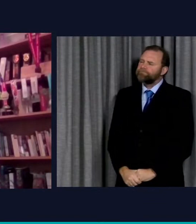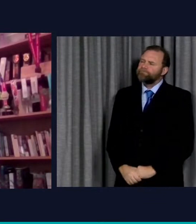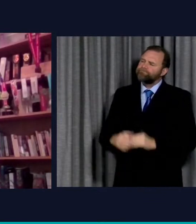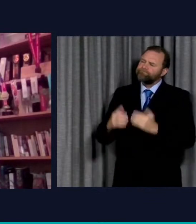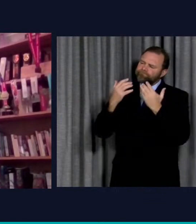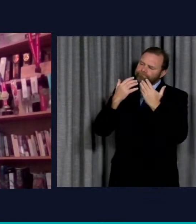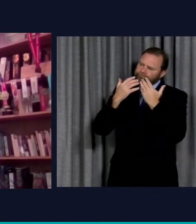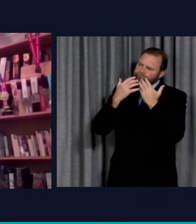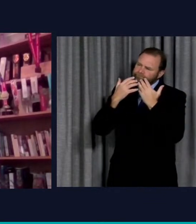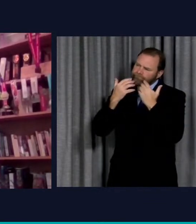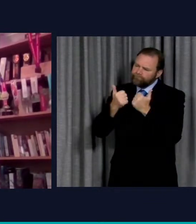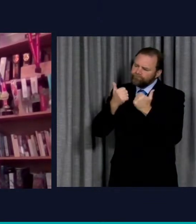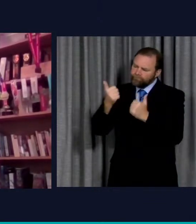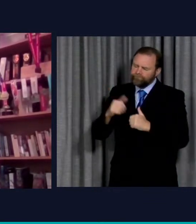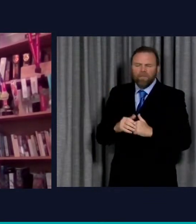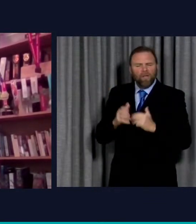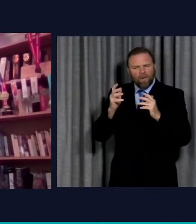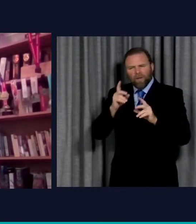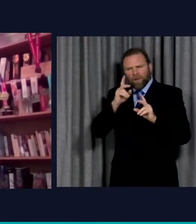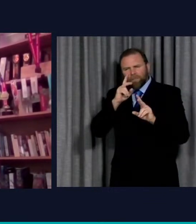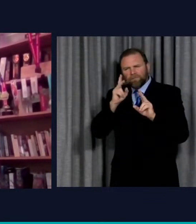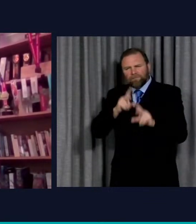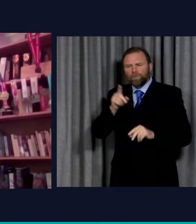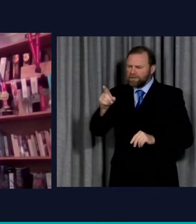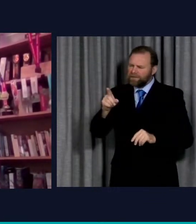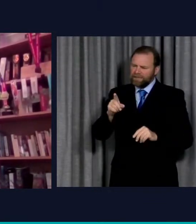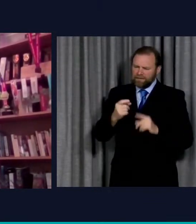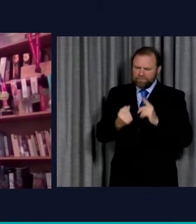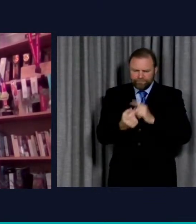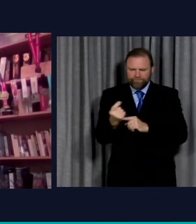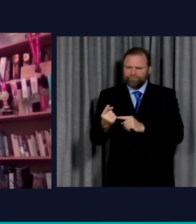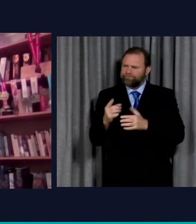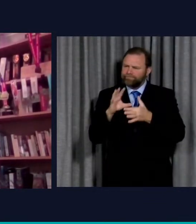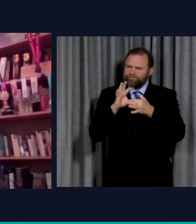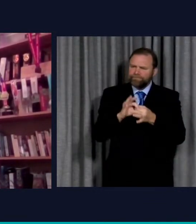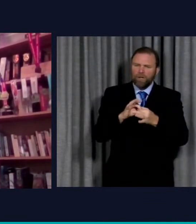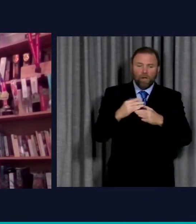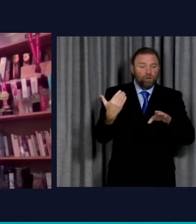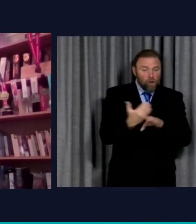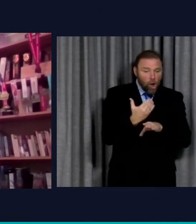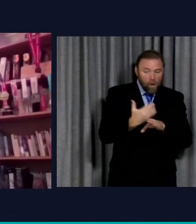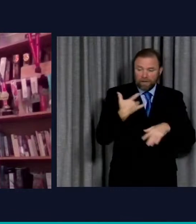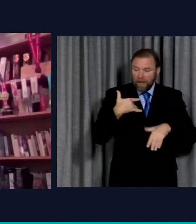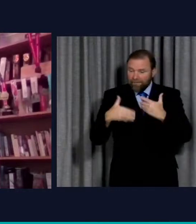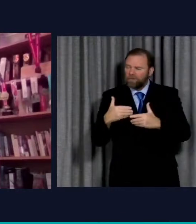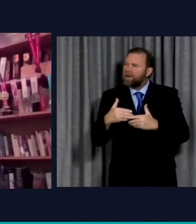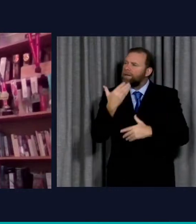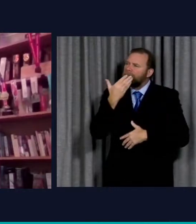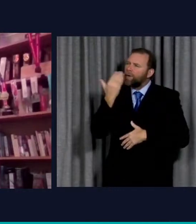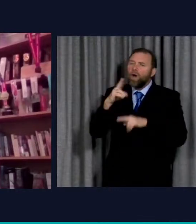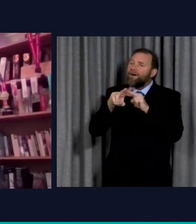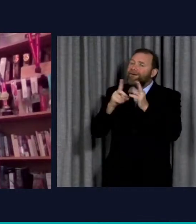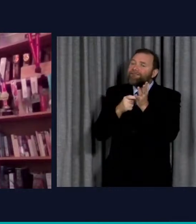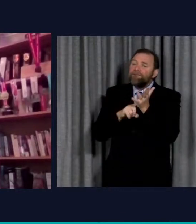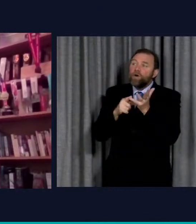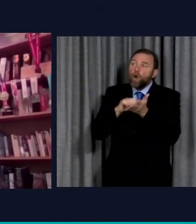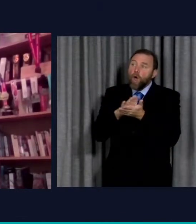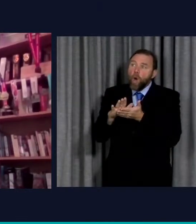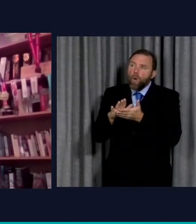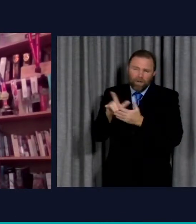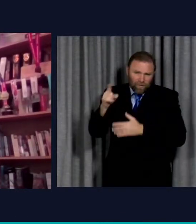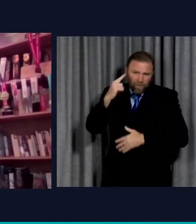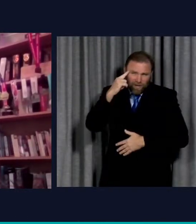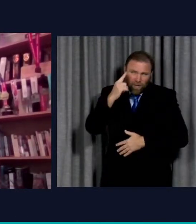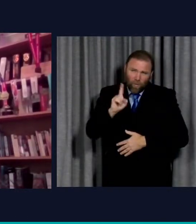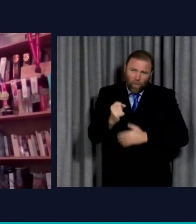implications today's announcement will have for jobs and livelihoods. Given that there's no furlough scheme, can you tell us what you think the costs will be in terms of job losses